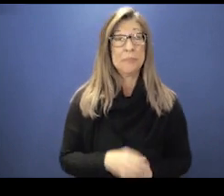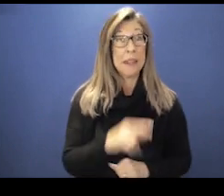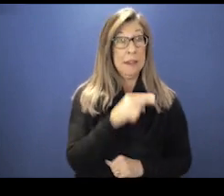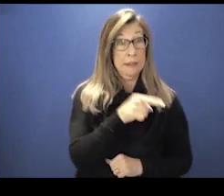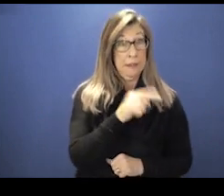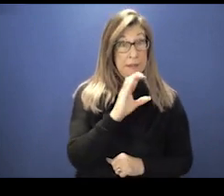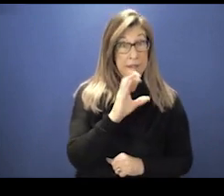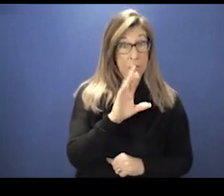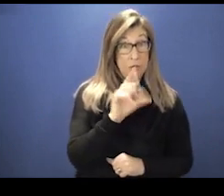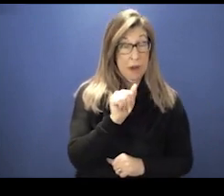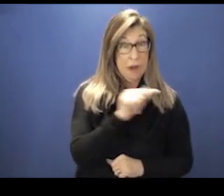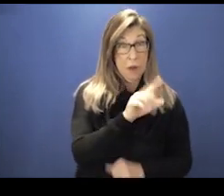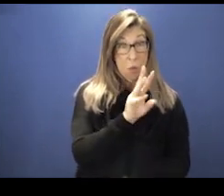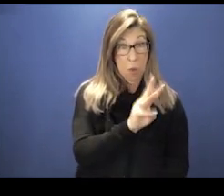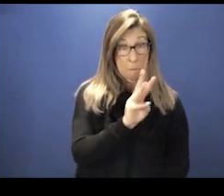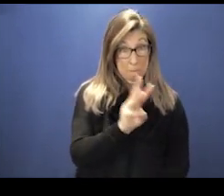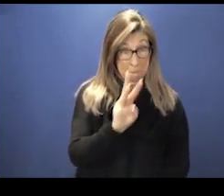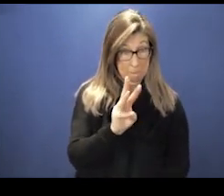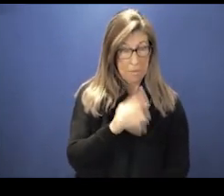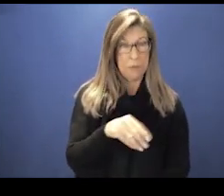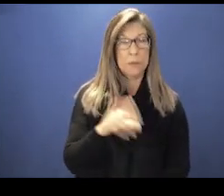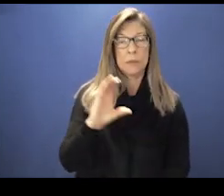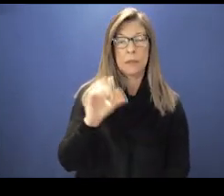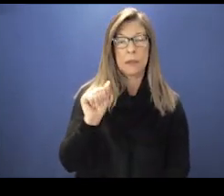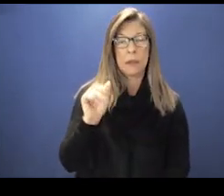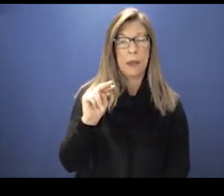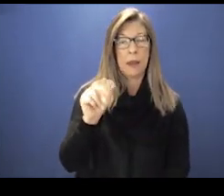The CRA's website,